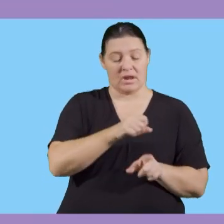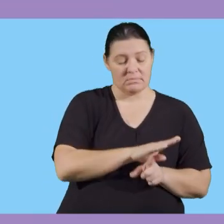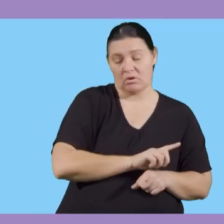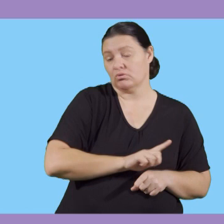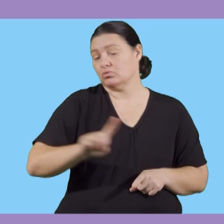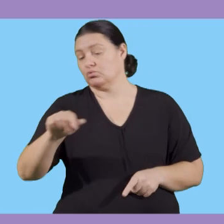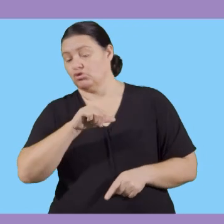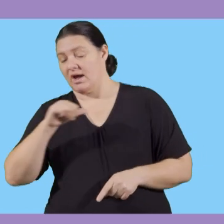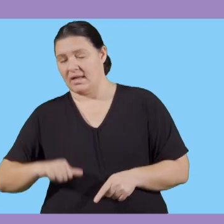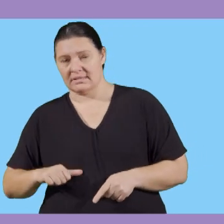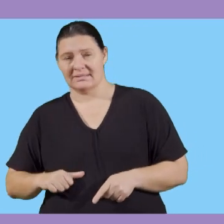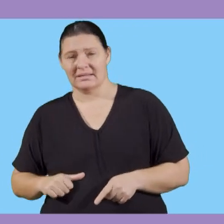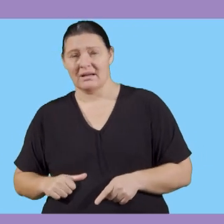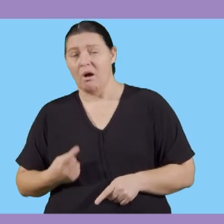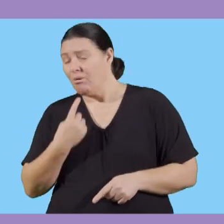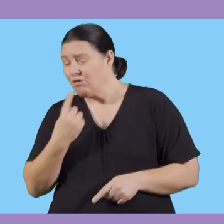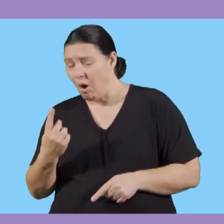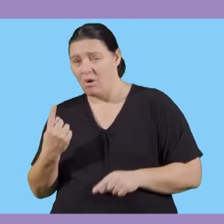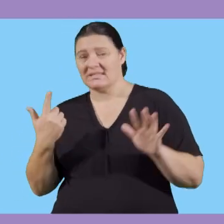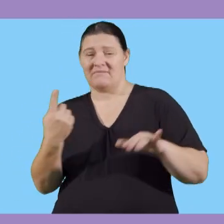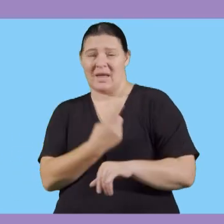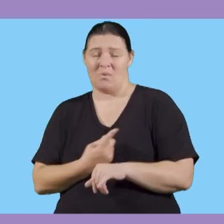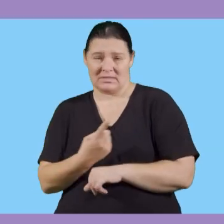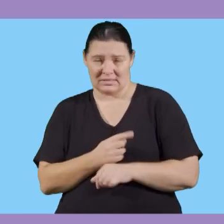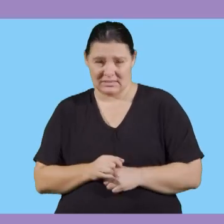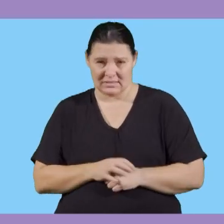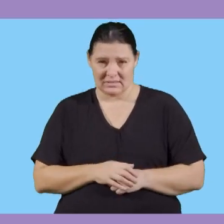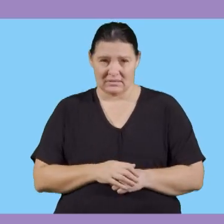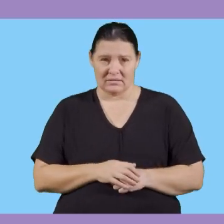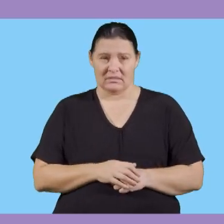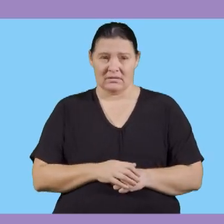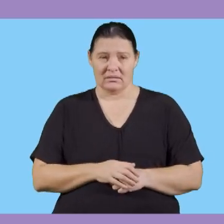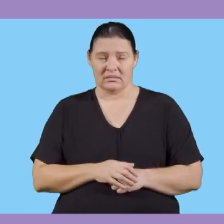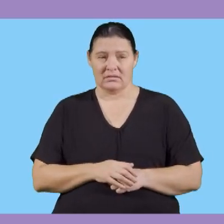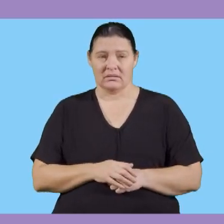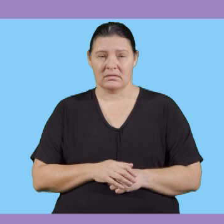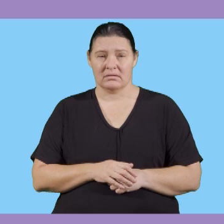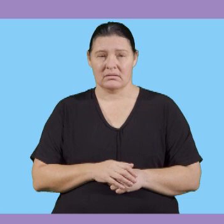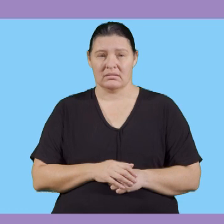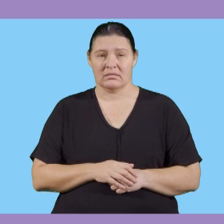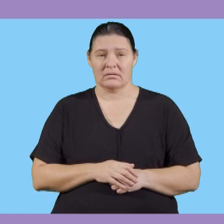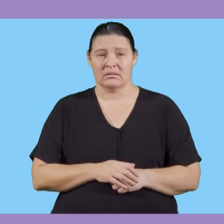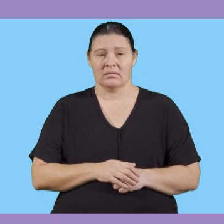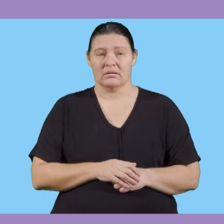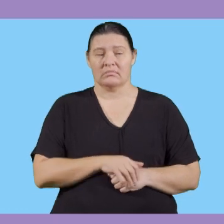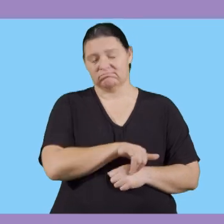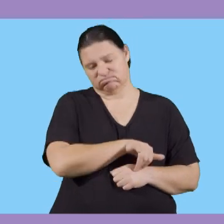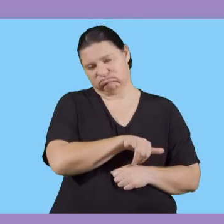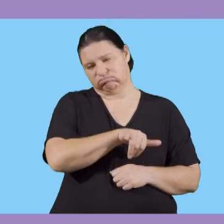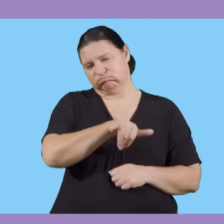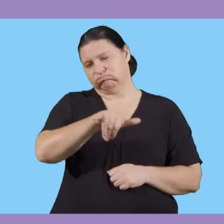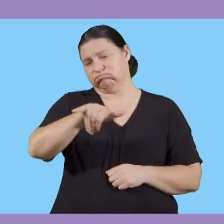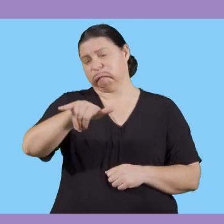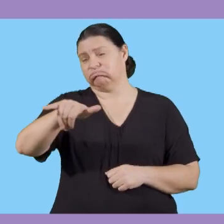from Johannesburg to China is 7 hours long. The plane travels to